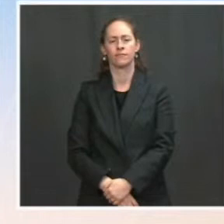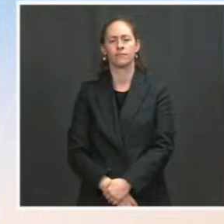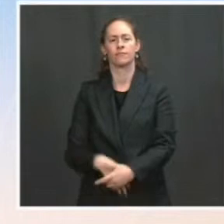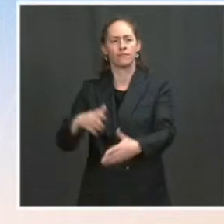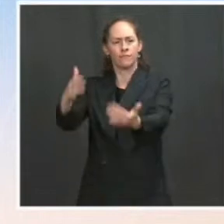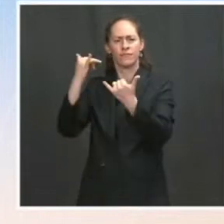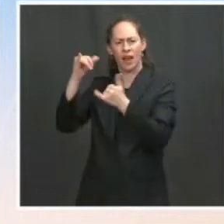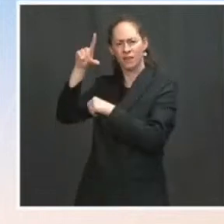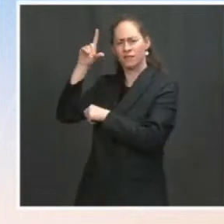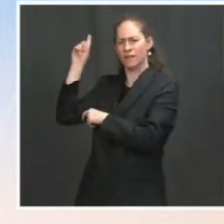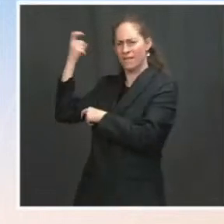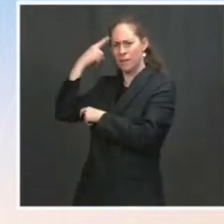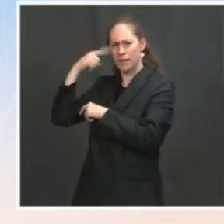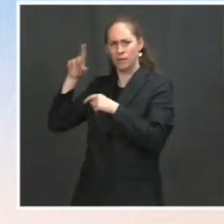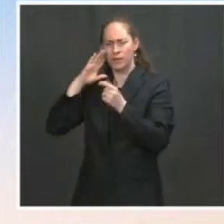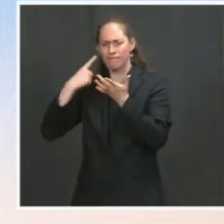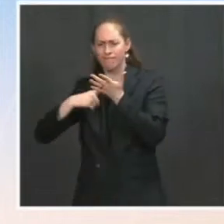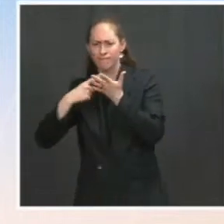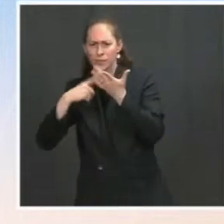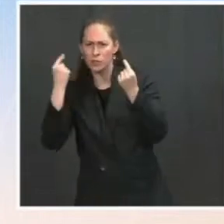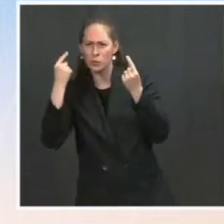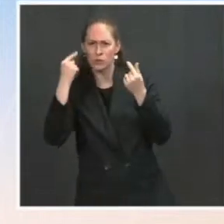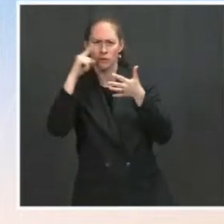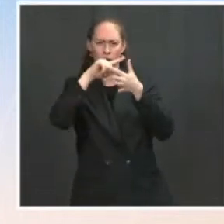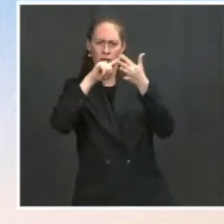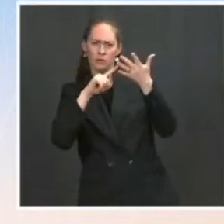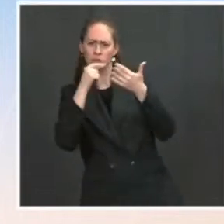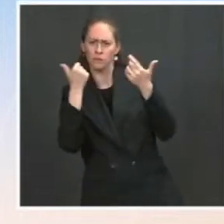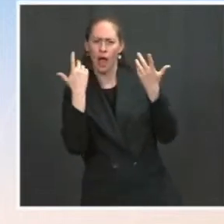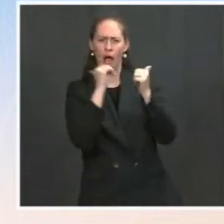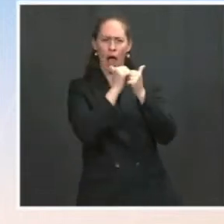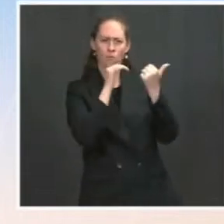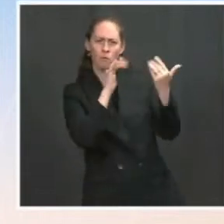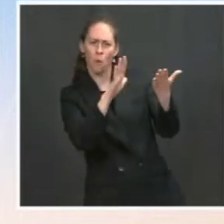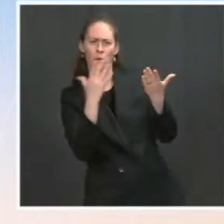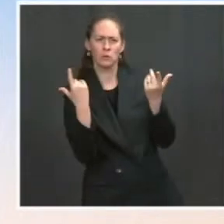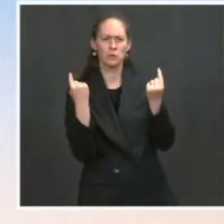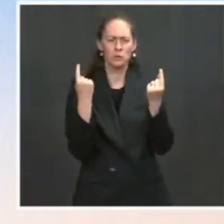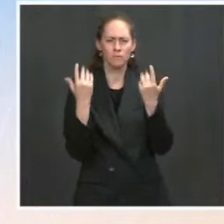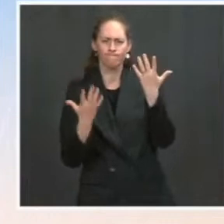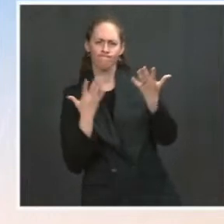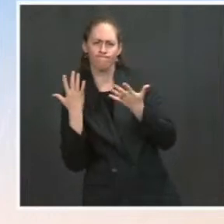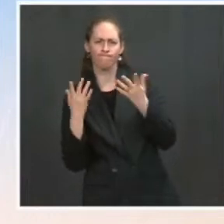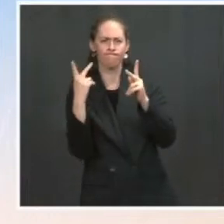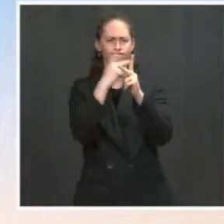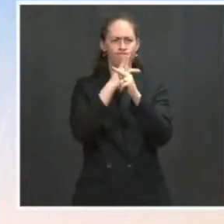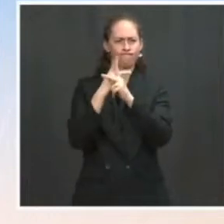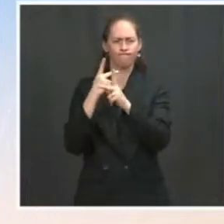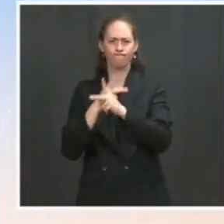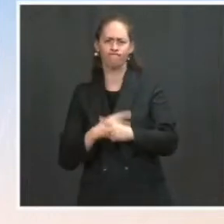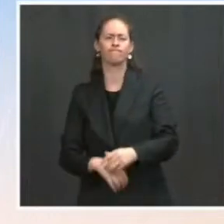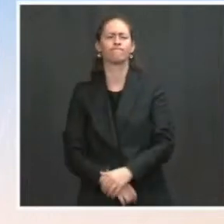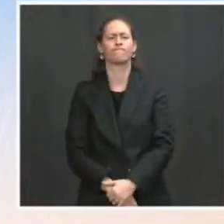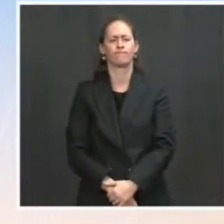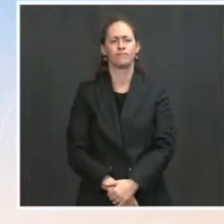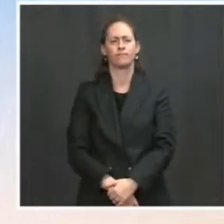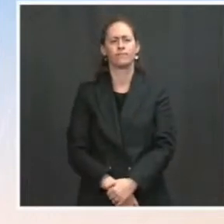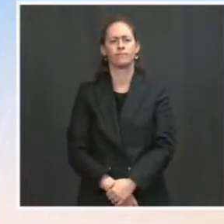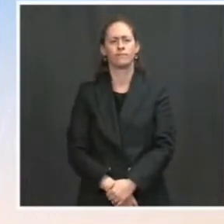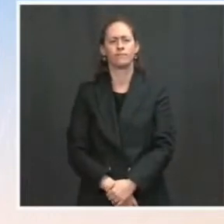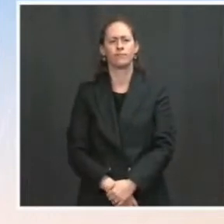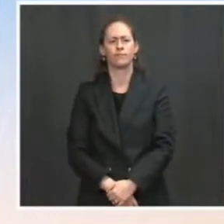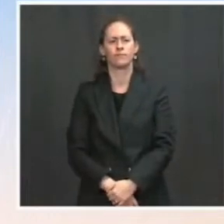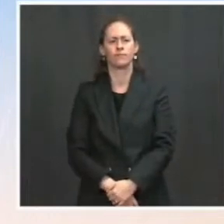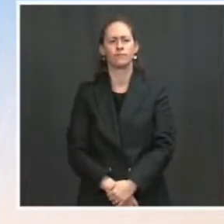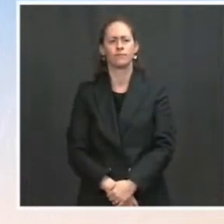overall. First, we're actively engaged with the company and offered support as needed to restore their systems. Right now,